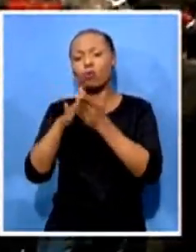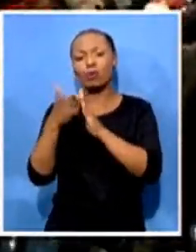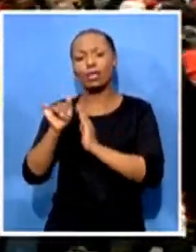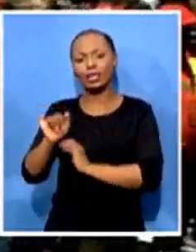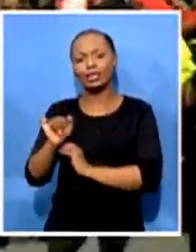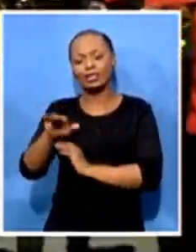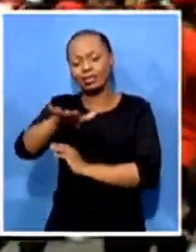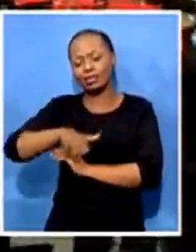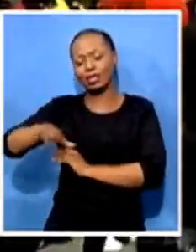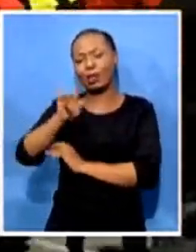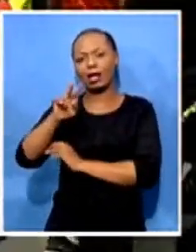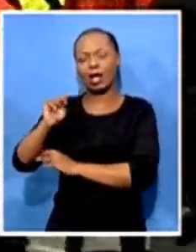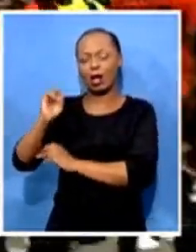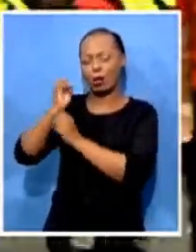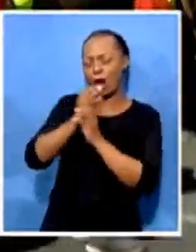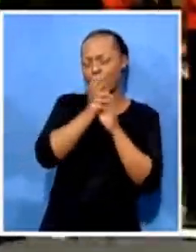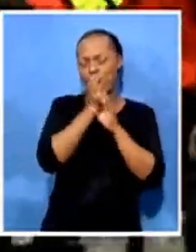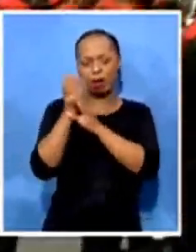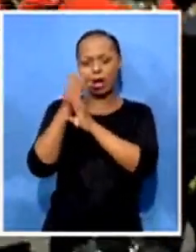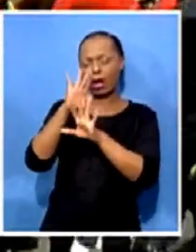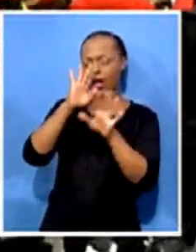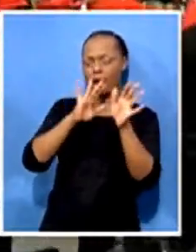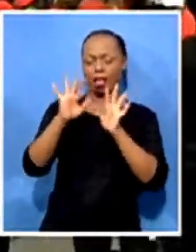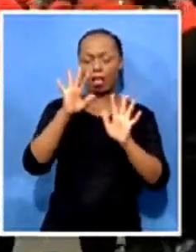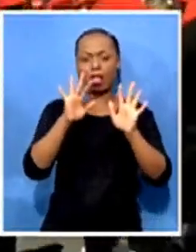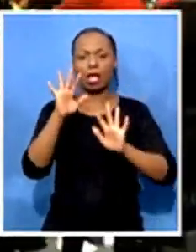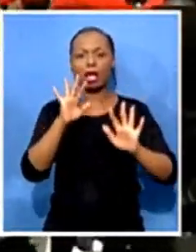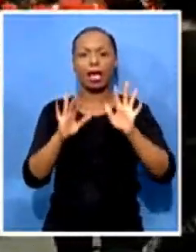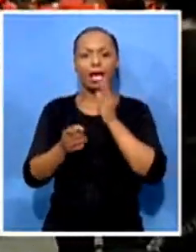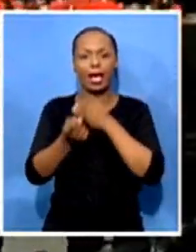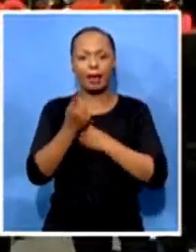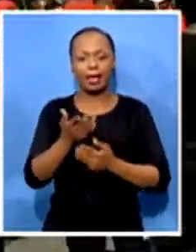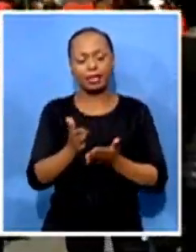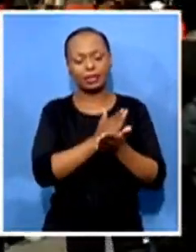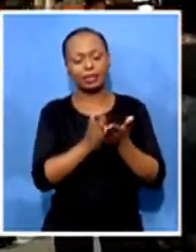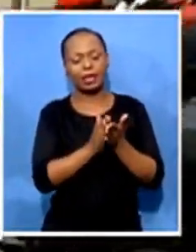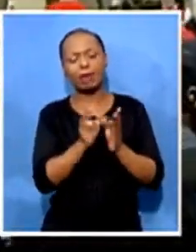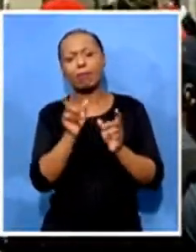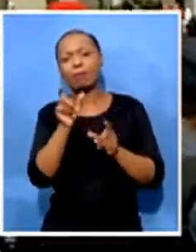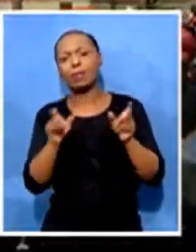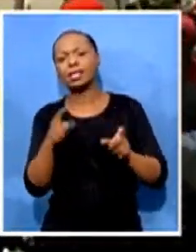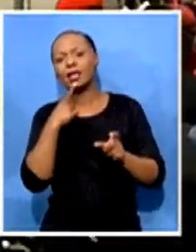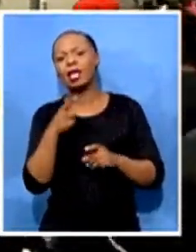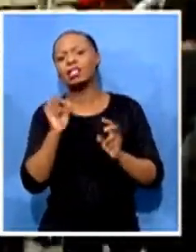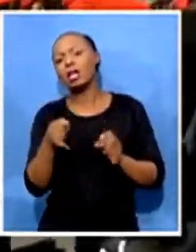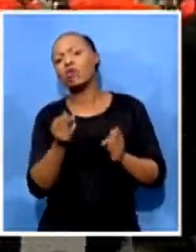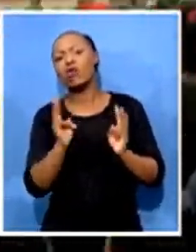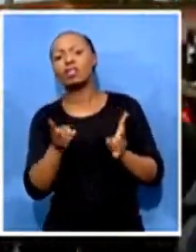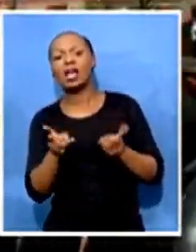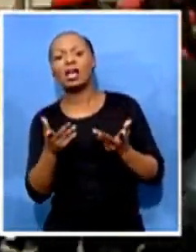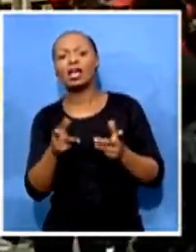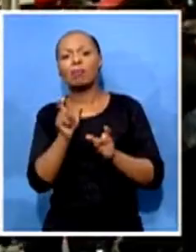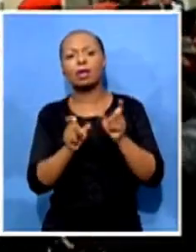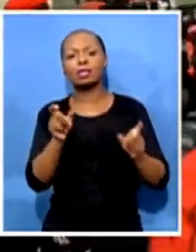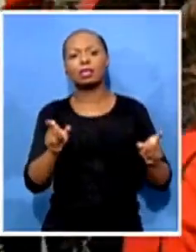teachers, but we've come to understand that some of those people were just ordinary residents outside. Vanessa, they're just trying to get information, as I said,